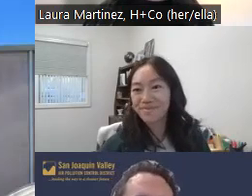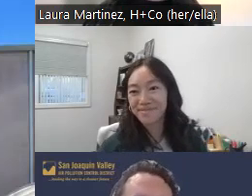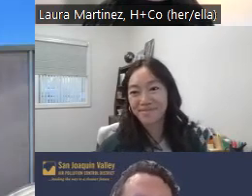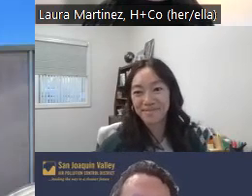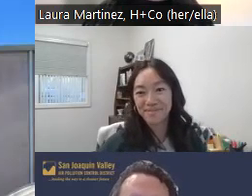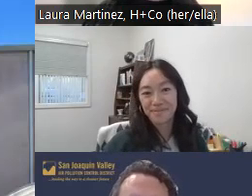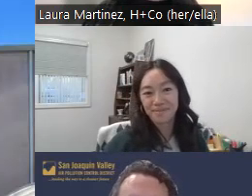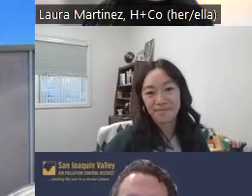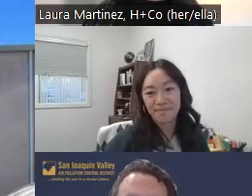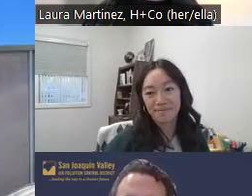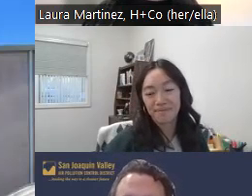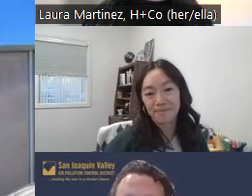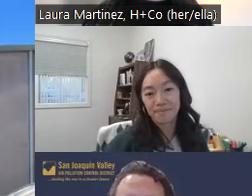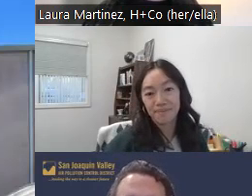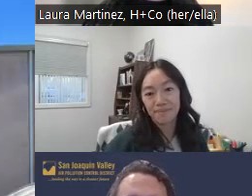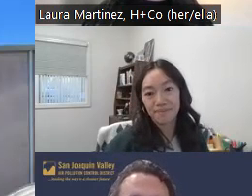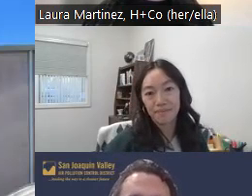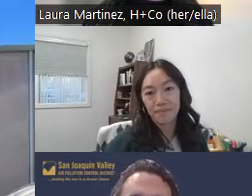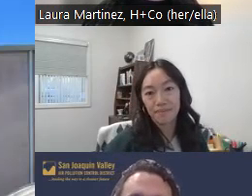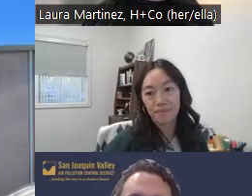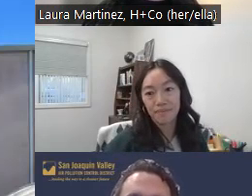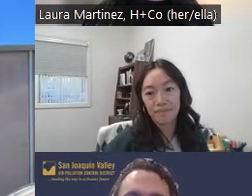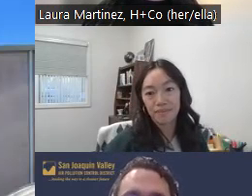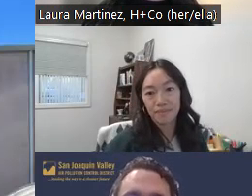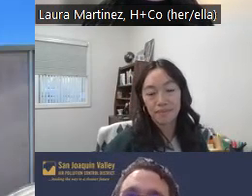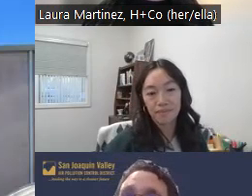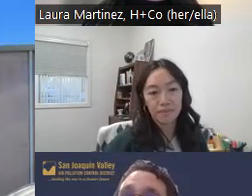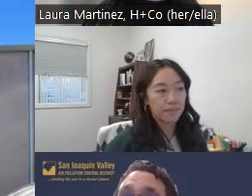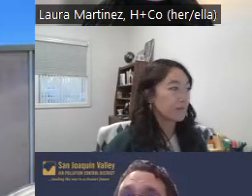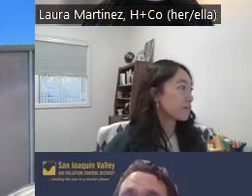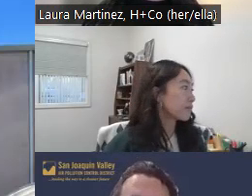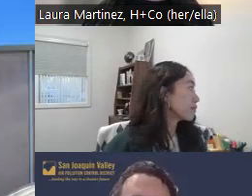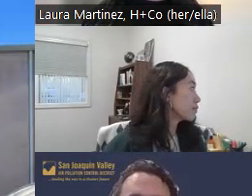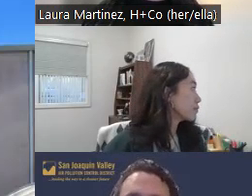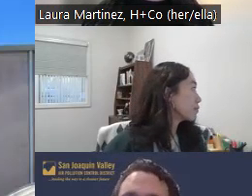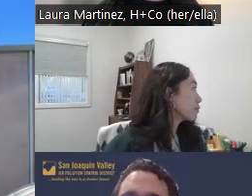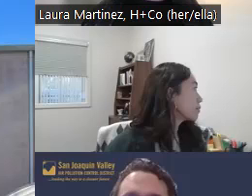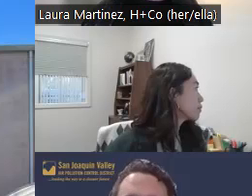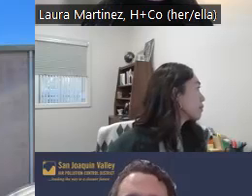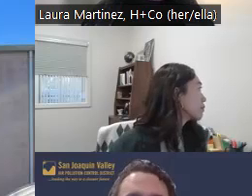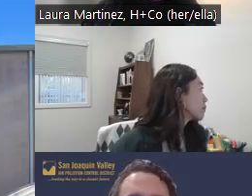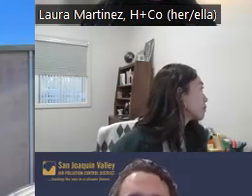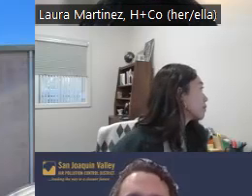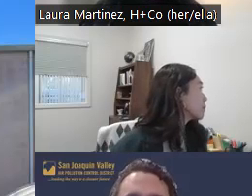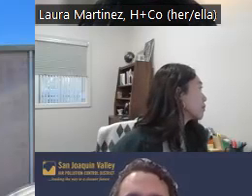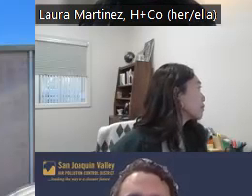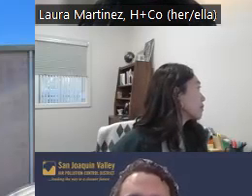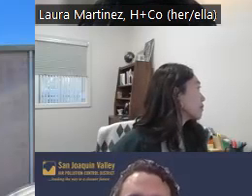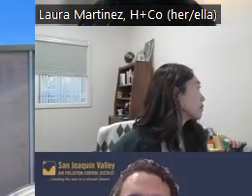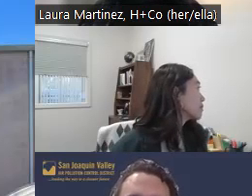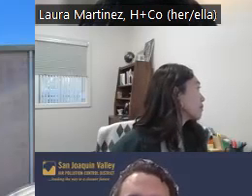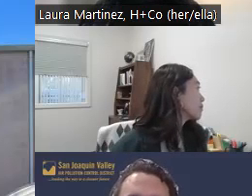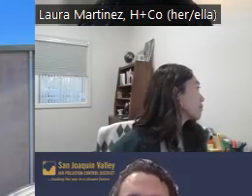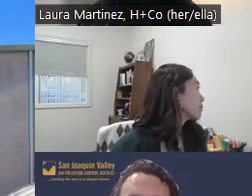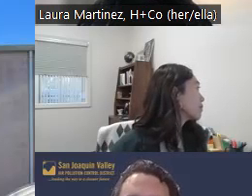So that's just some of the ways that we monitor air quality across the Stockton community. You may have seen these before in